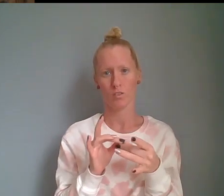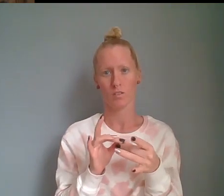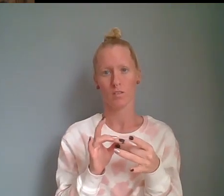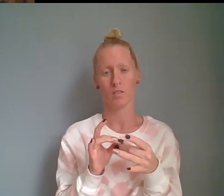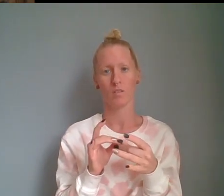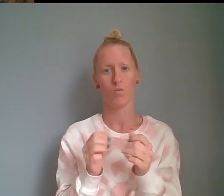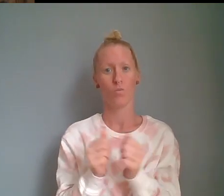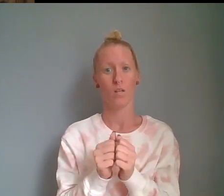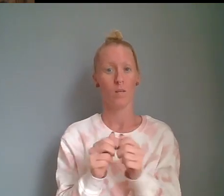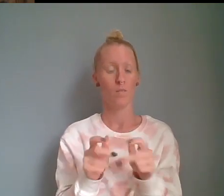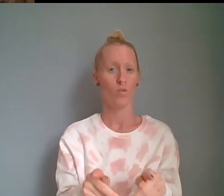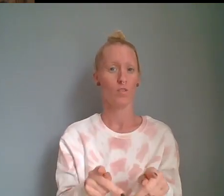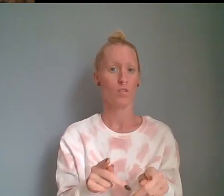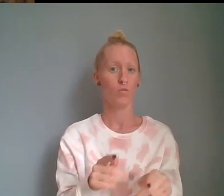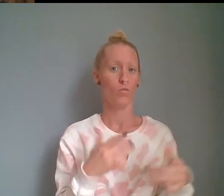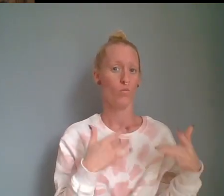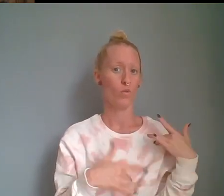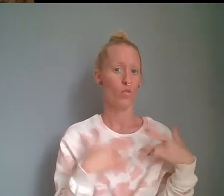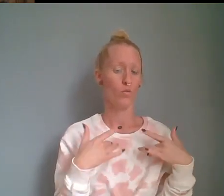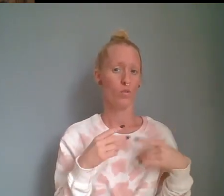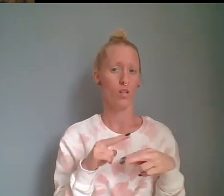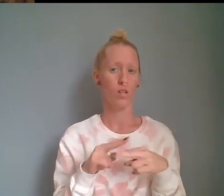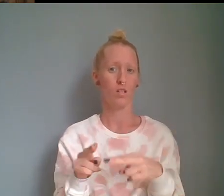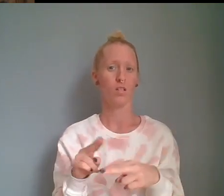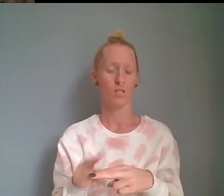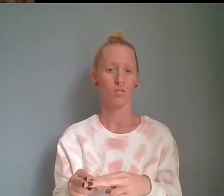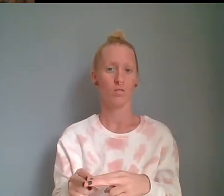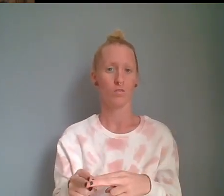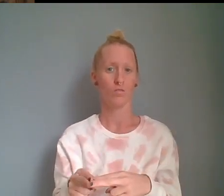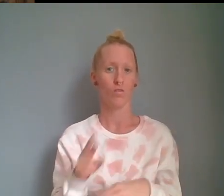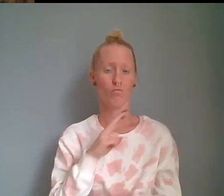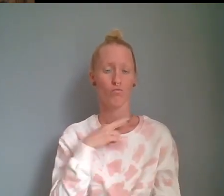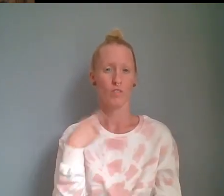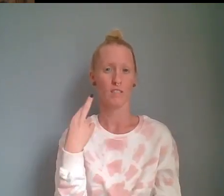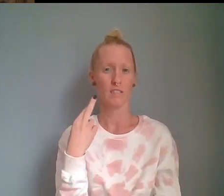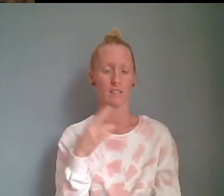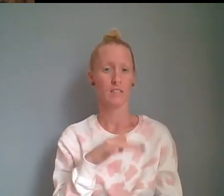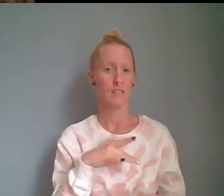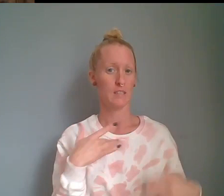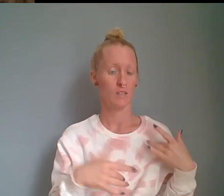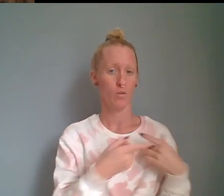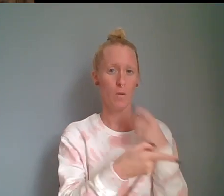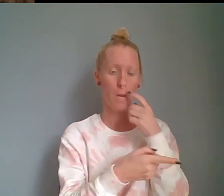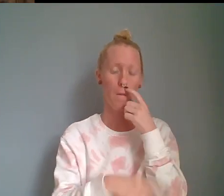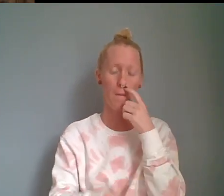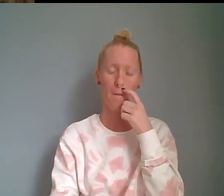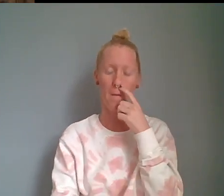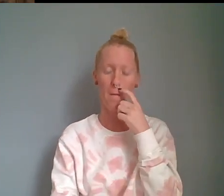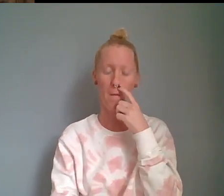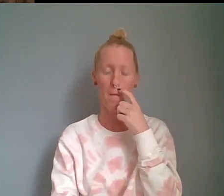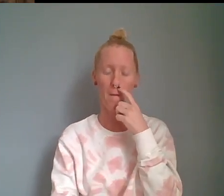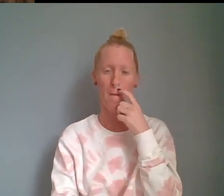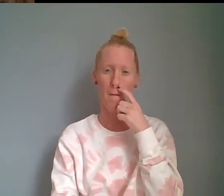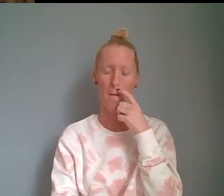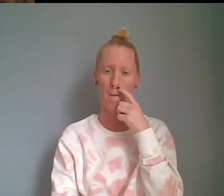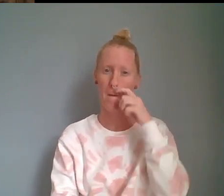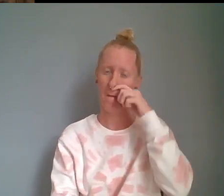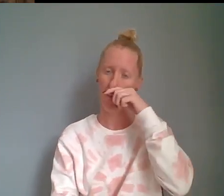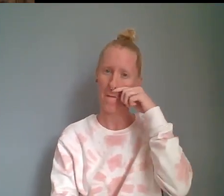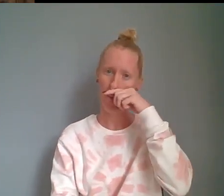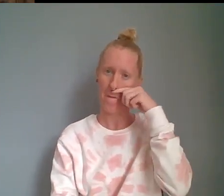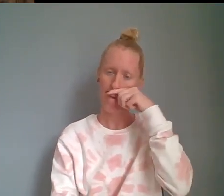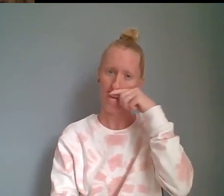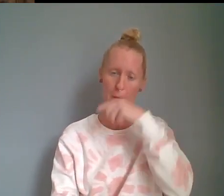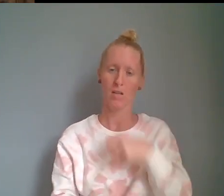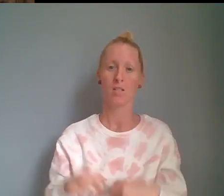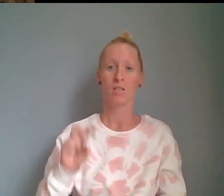bipolar disorder, the lower your rate or your risk of the disorder is. So the second-degree